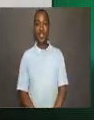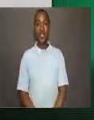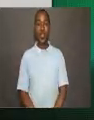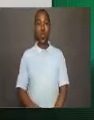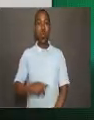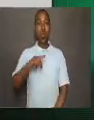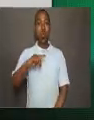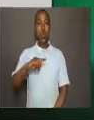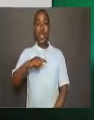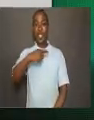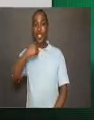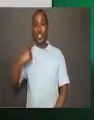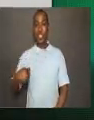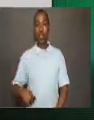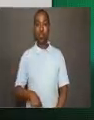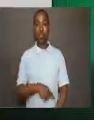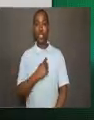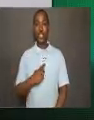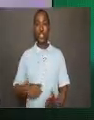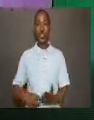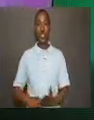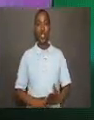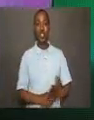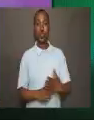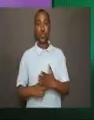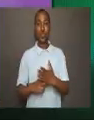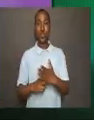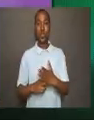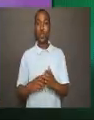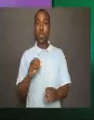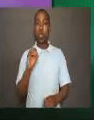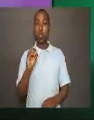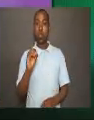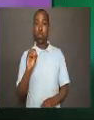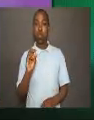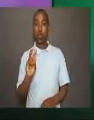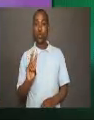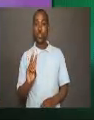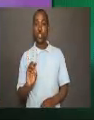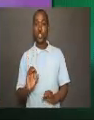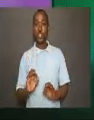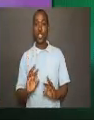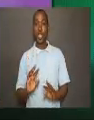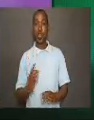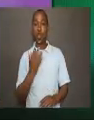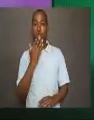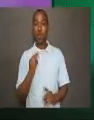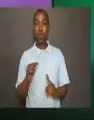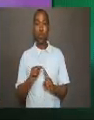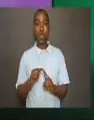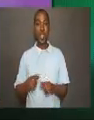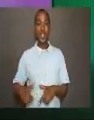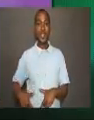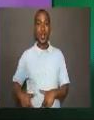Pulmonary circulation transports deoxygenated blood to the lungs